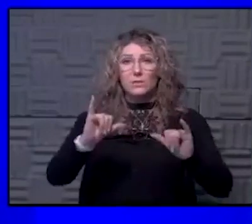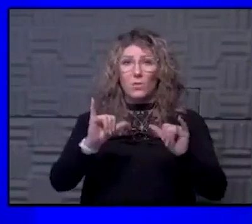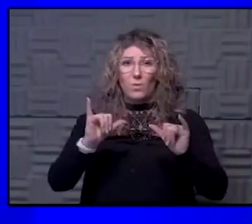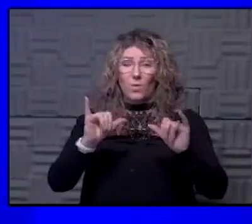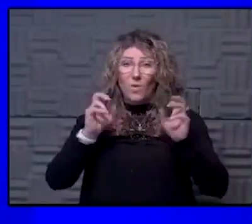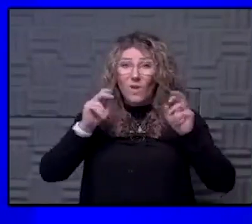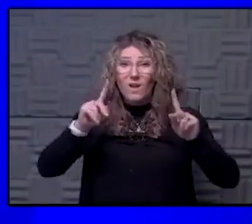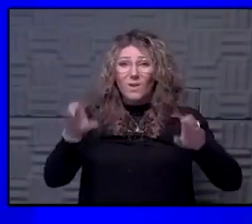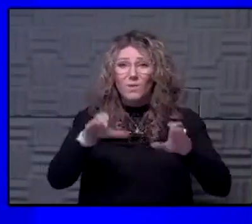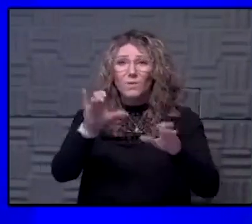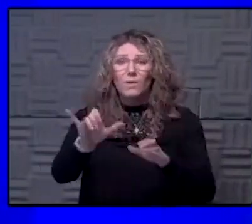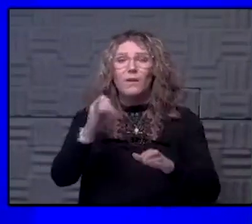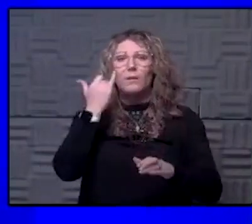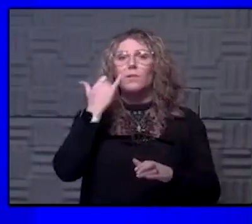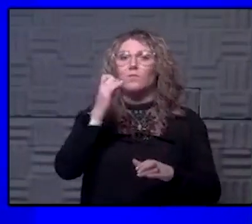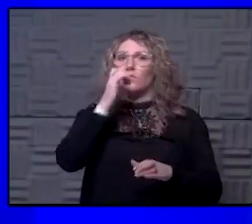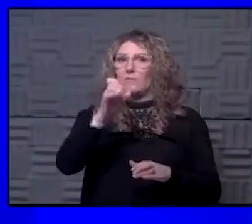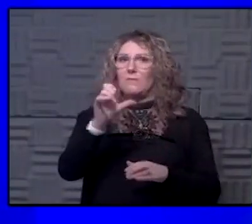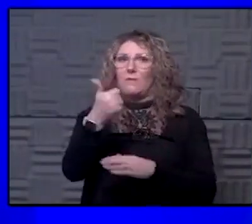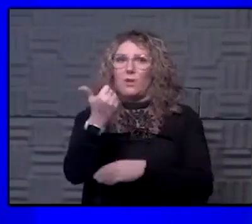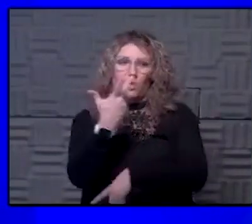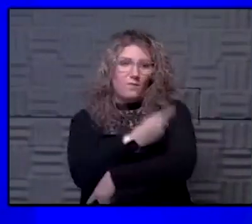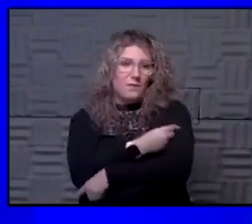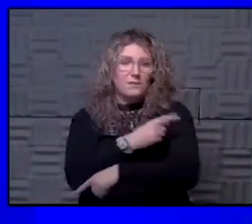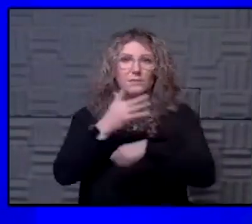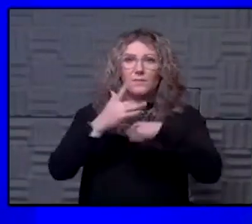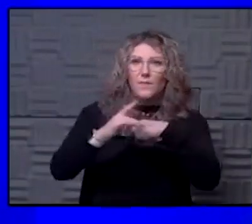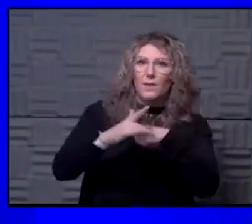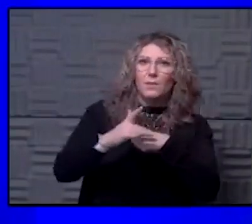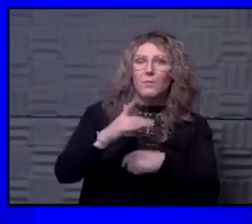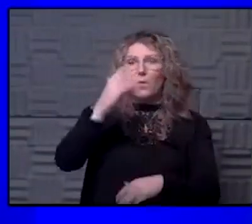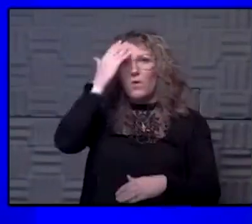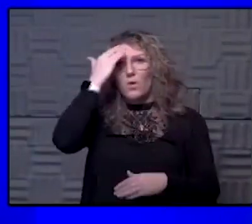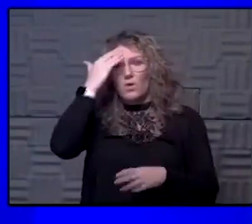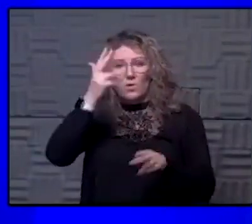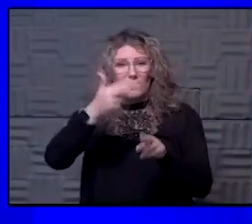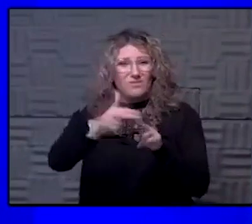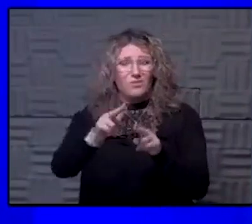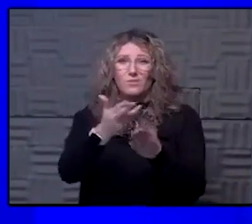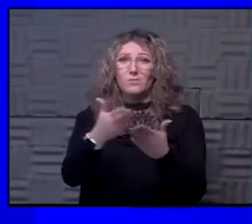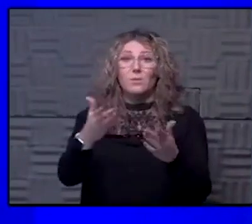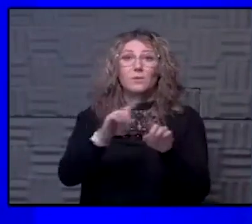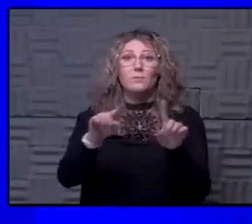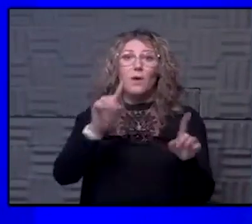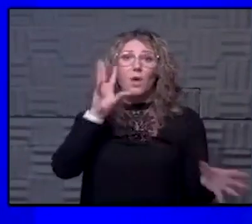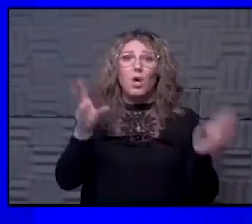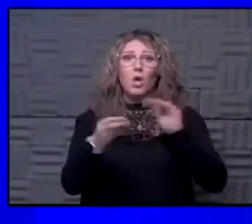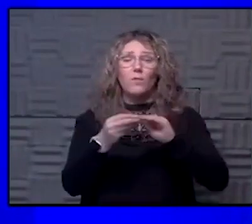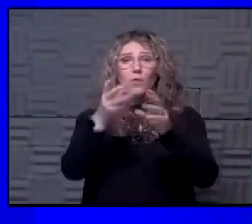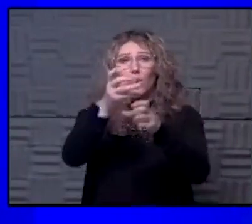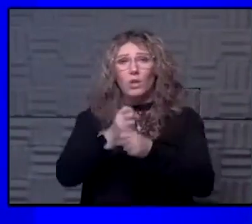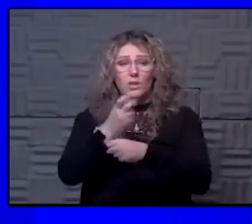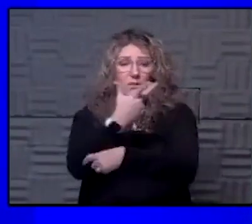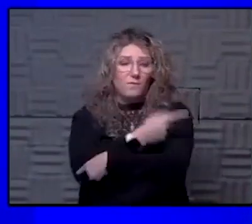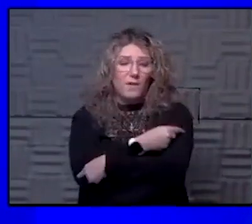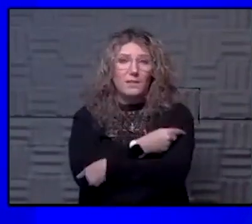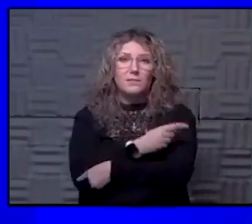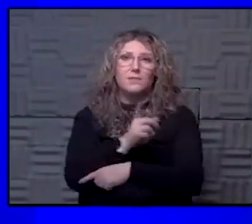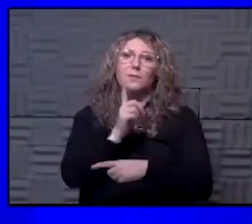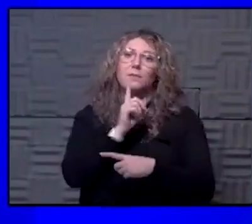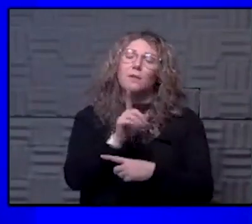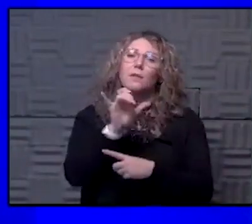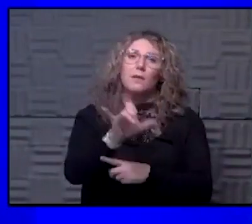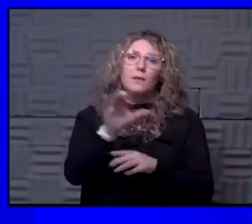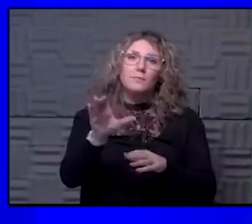to do that if there's no other vaccines available, and we know vaccines are in such short supply. But overall, getting the vaccination is an